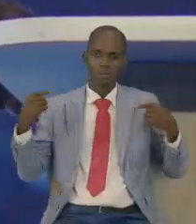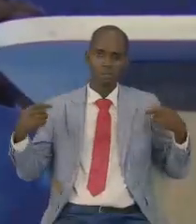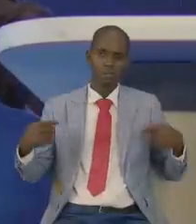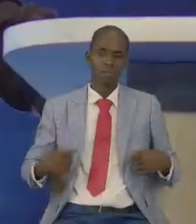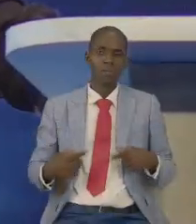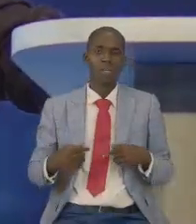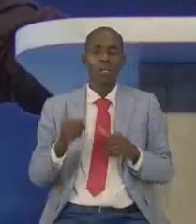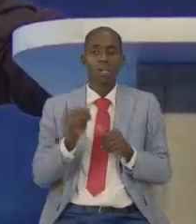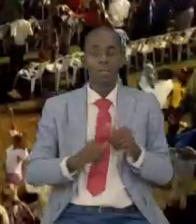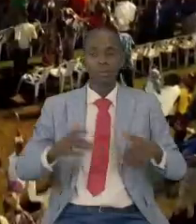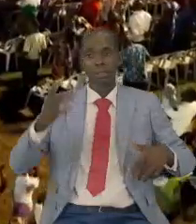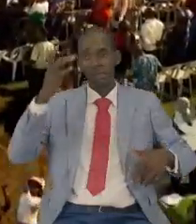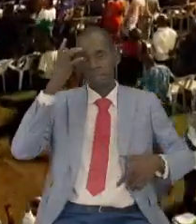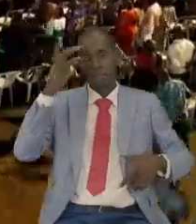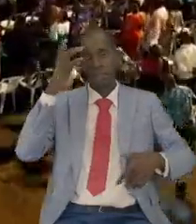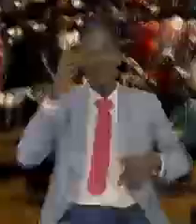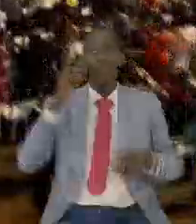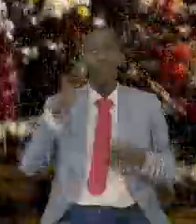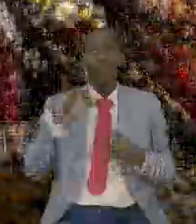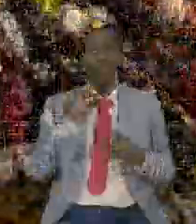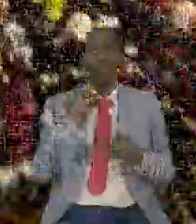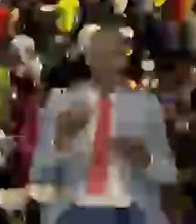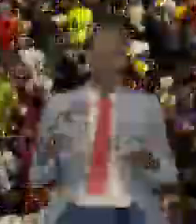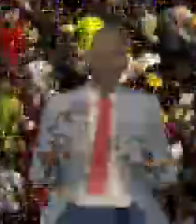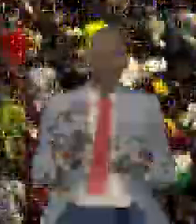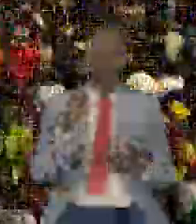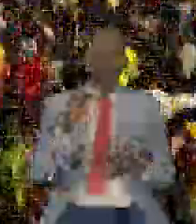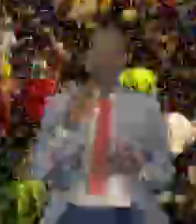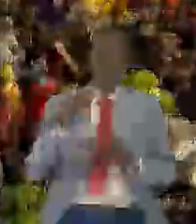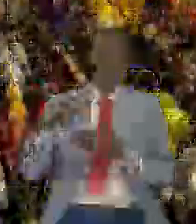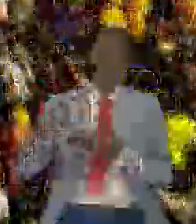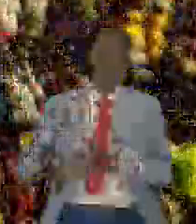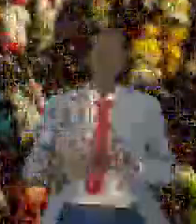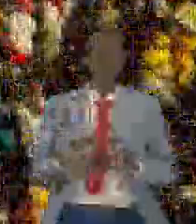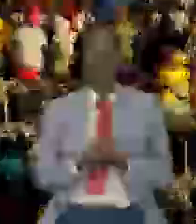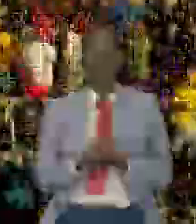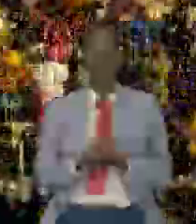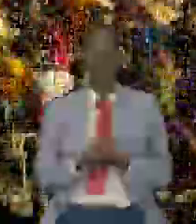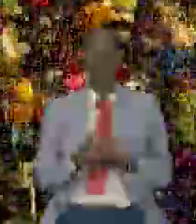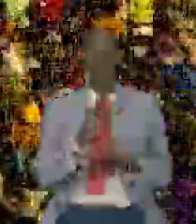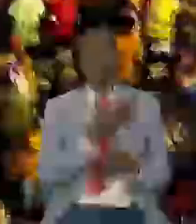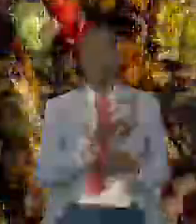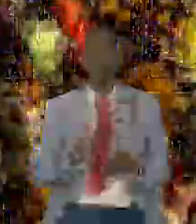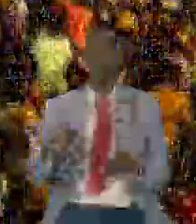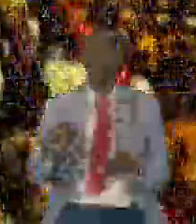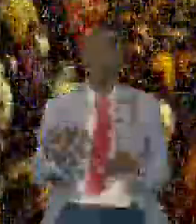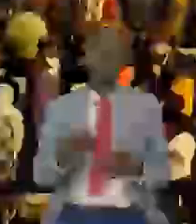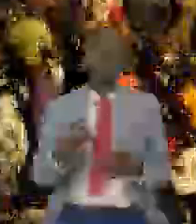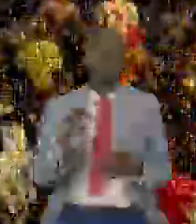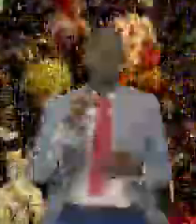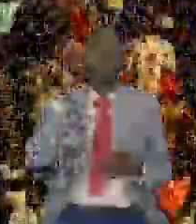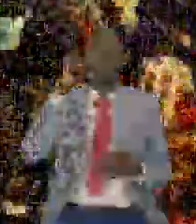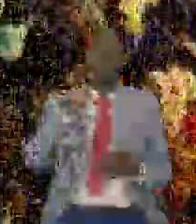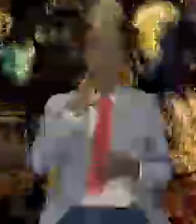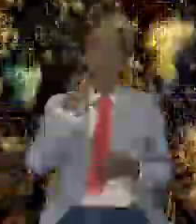right by your side. And is the Lion of the tribe of Judah. He'll